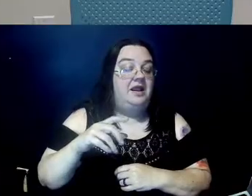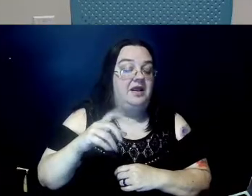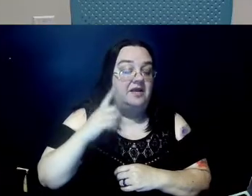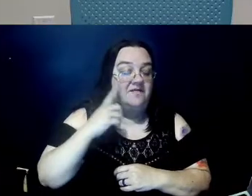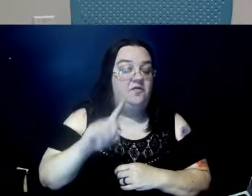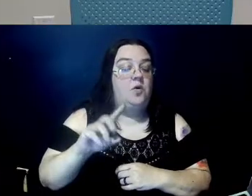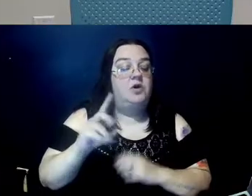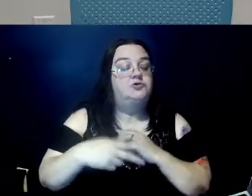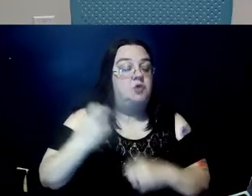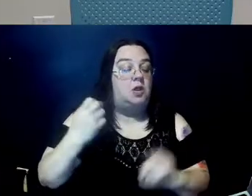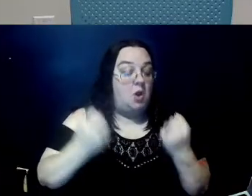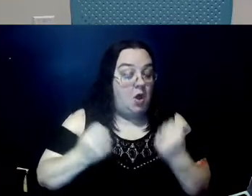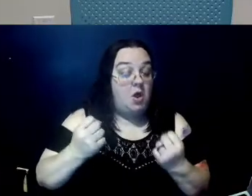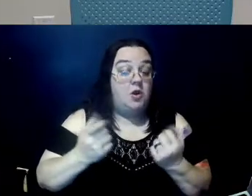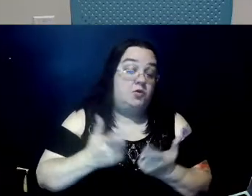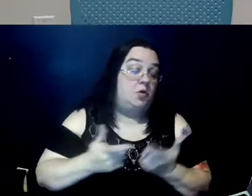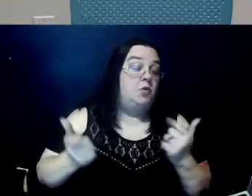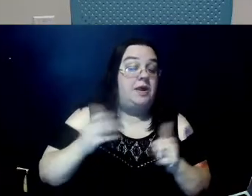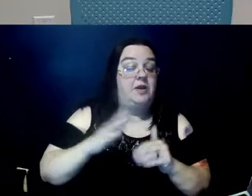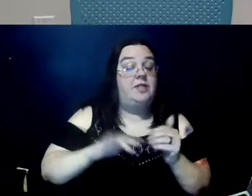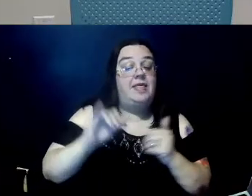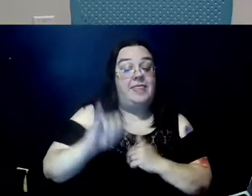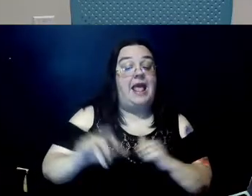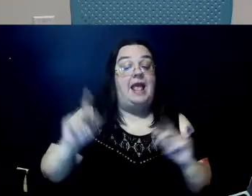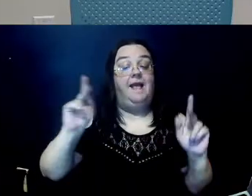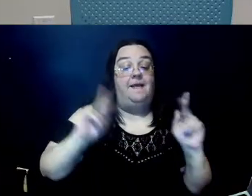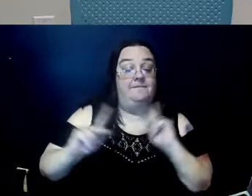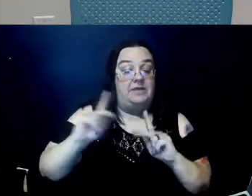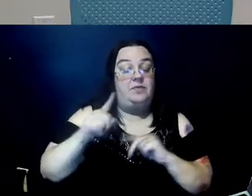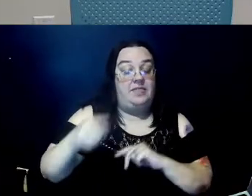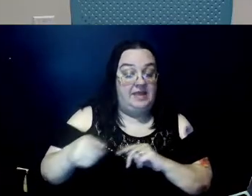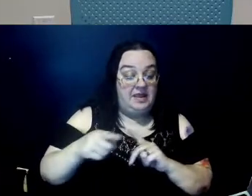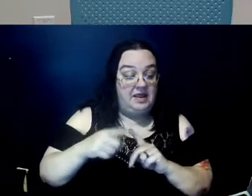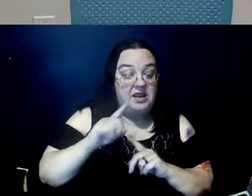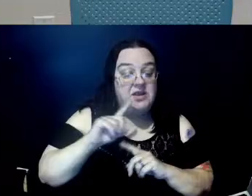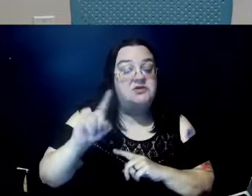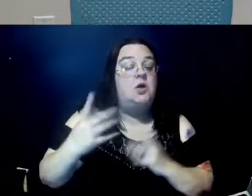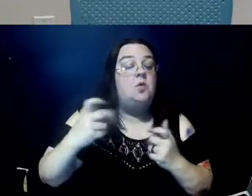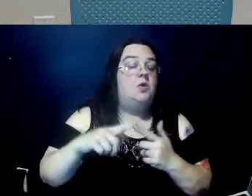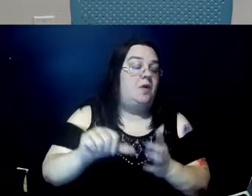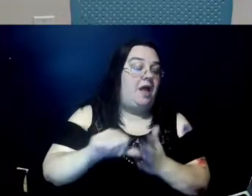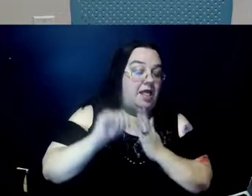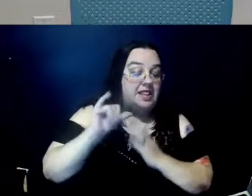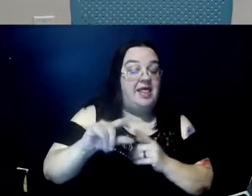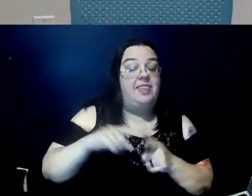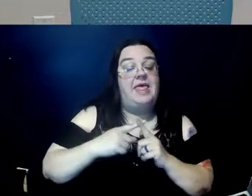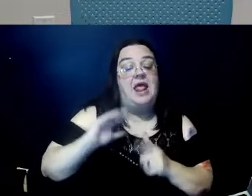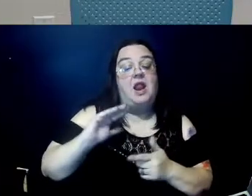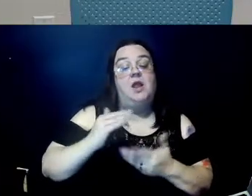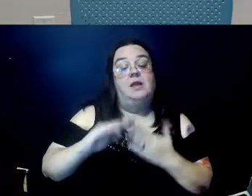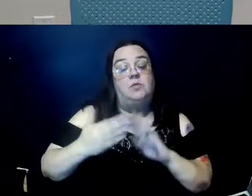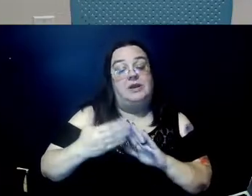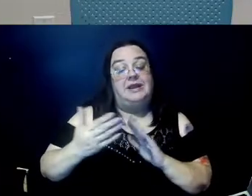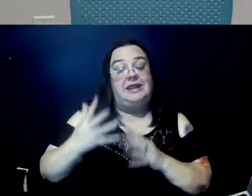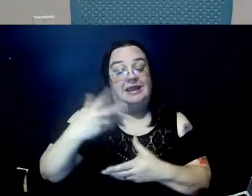that. And then our community engagement, CPD is going to be participating in our community walk up at